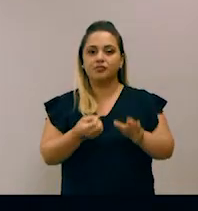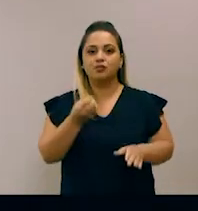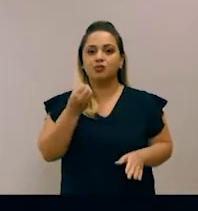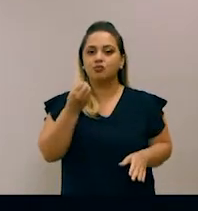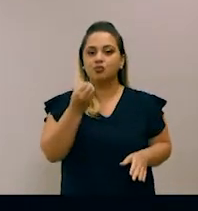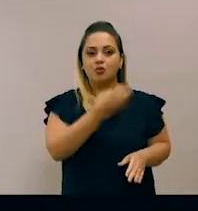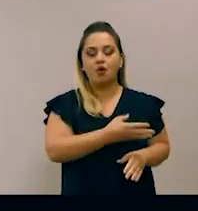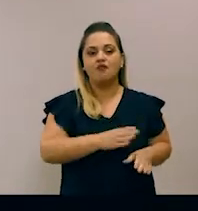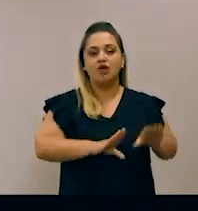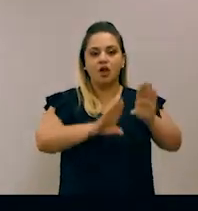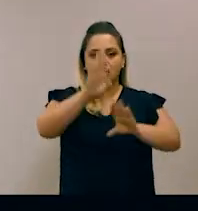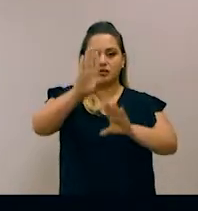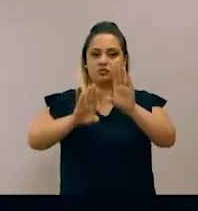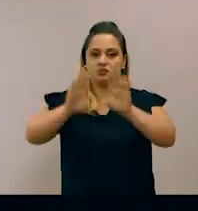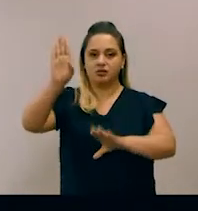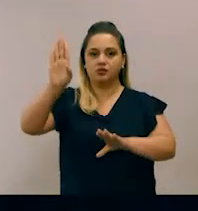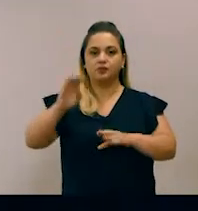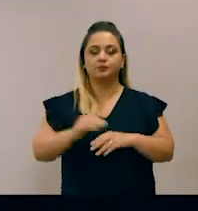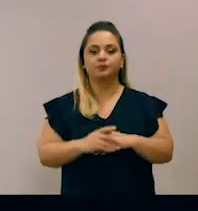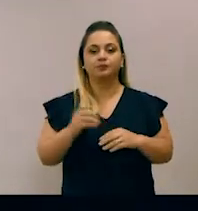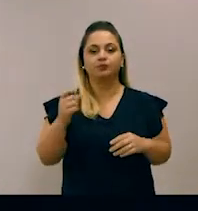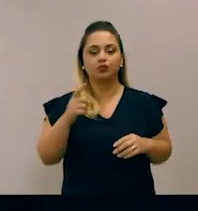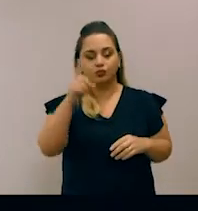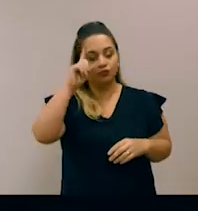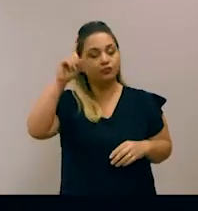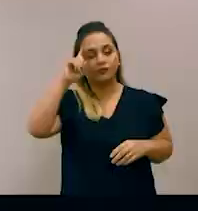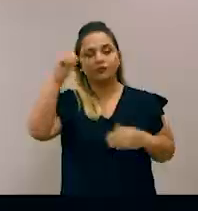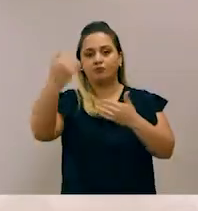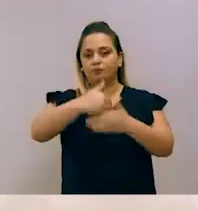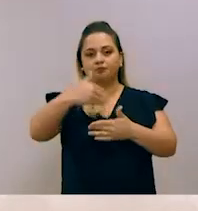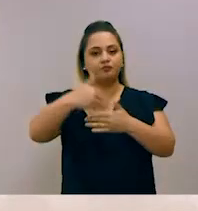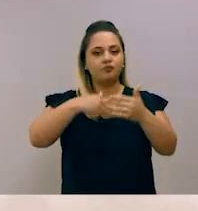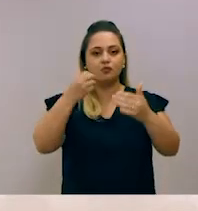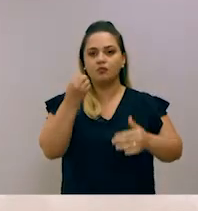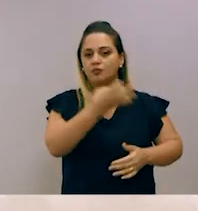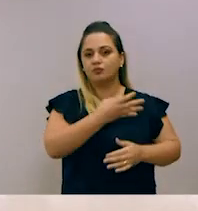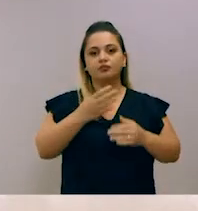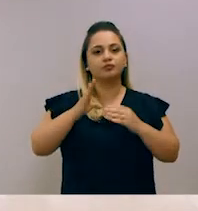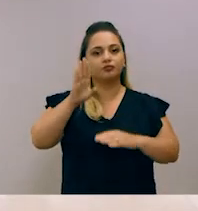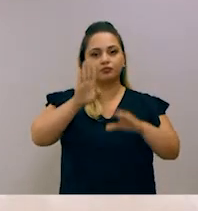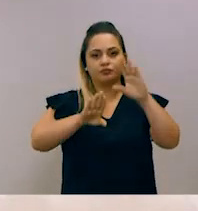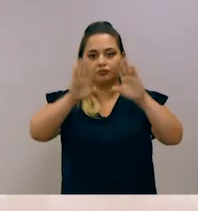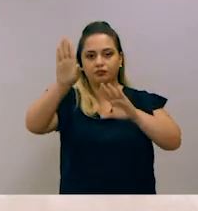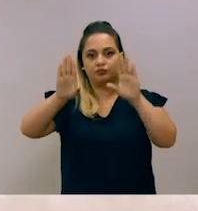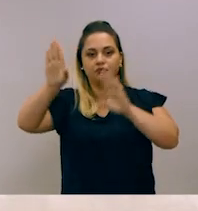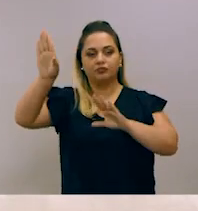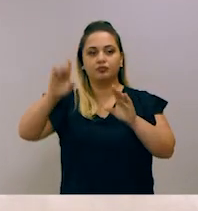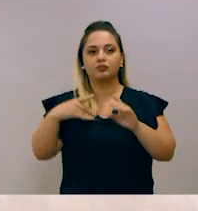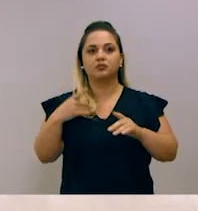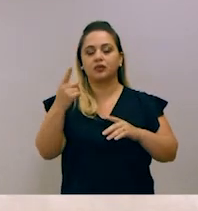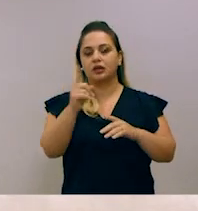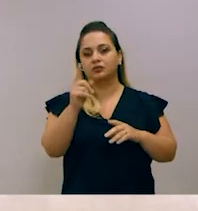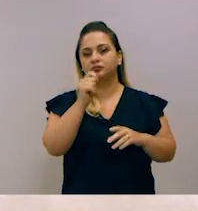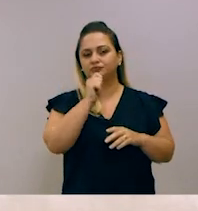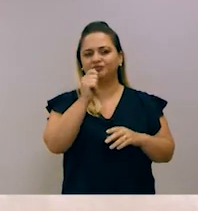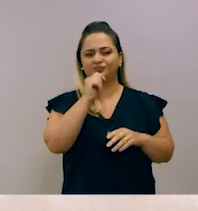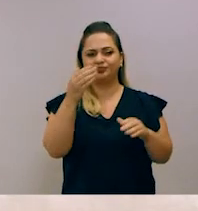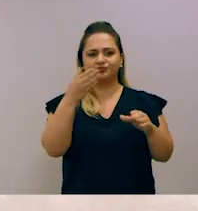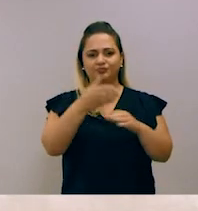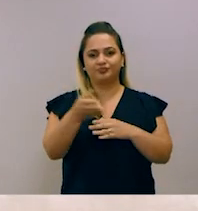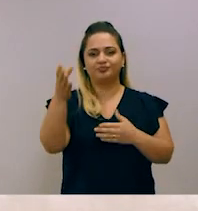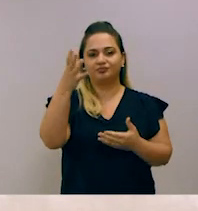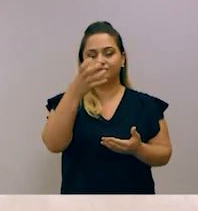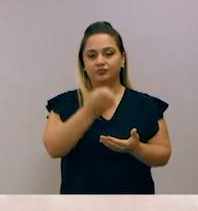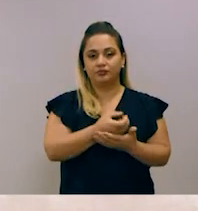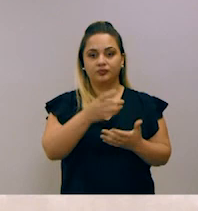case of new bidding processes. Every day, new bidding processes enter in the system. So what are we going to do? And it is not